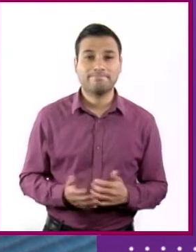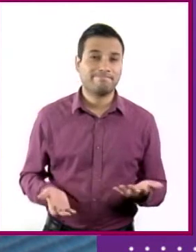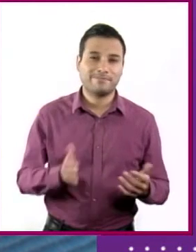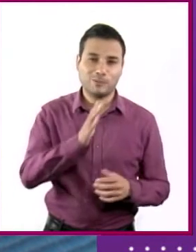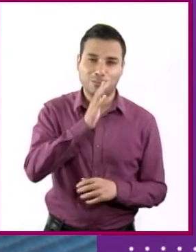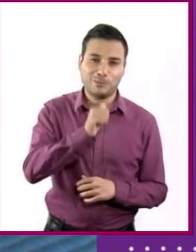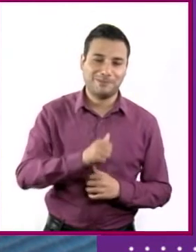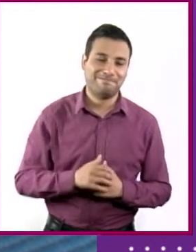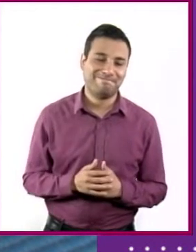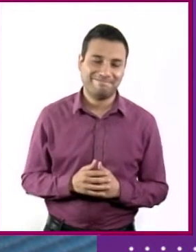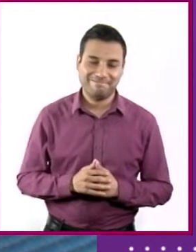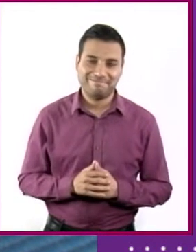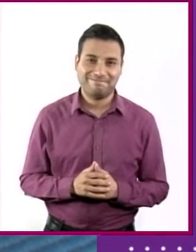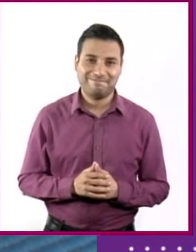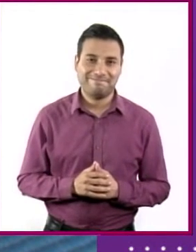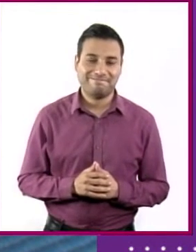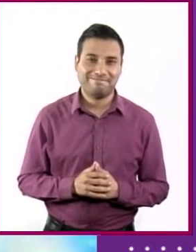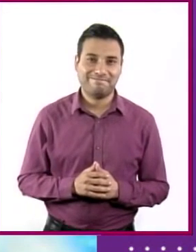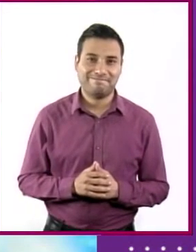No, I couldn't.